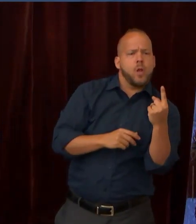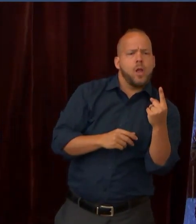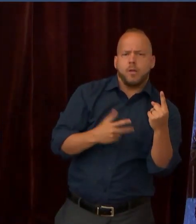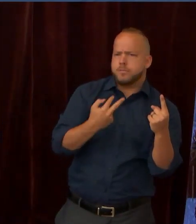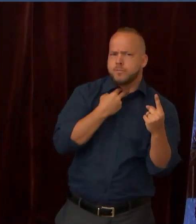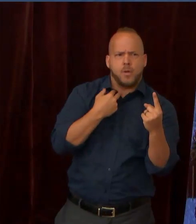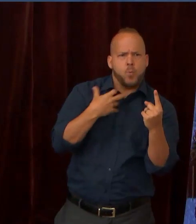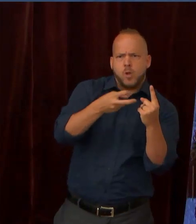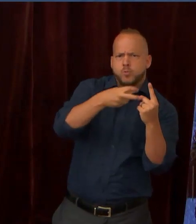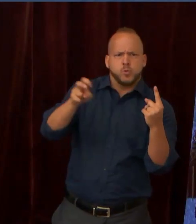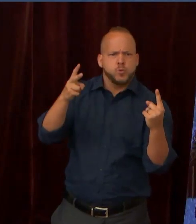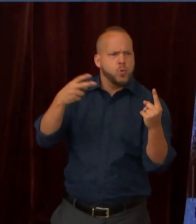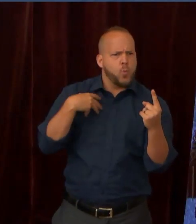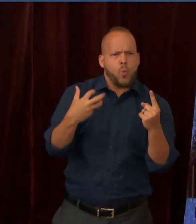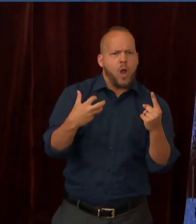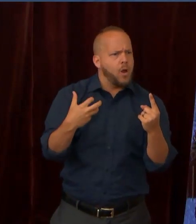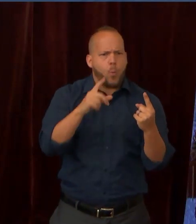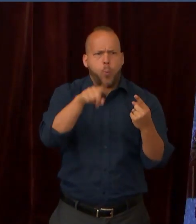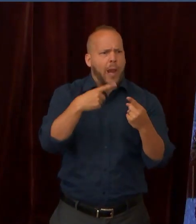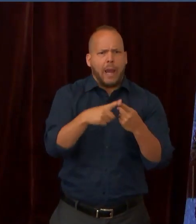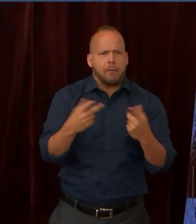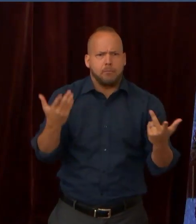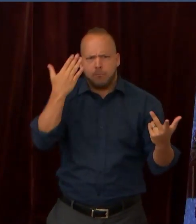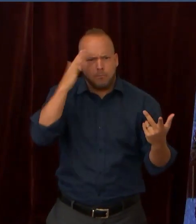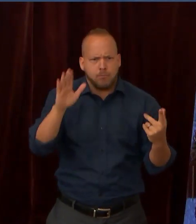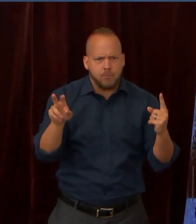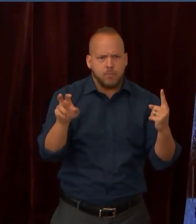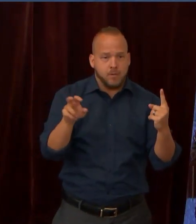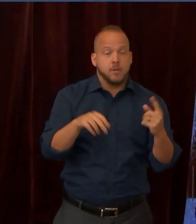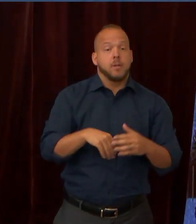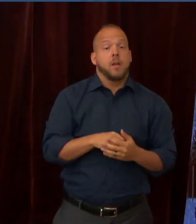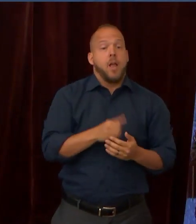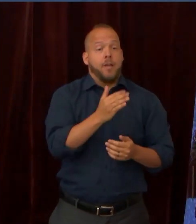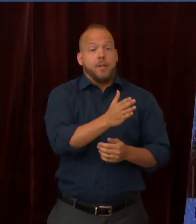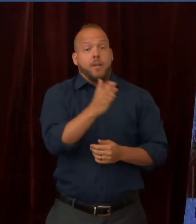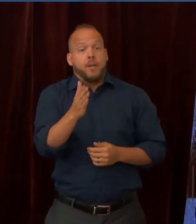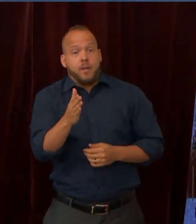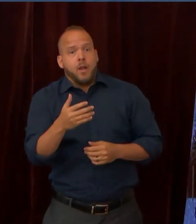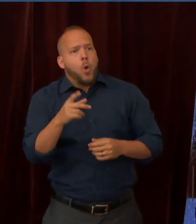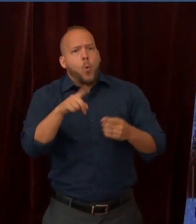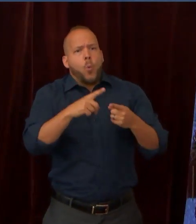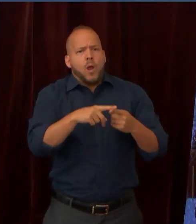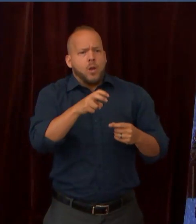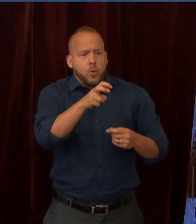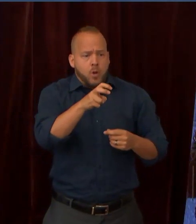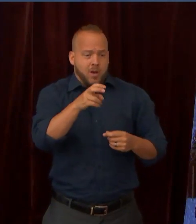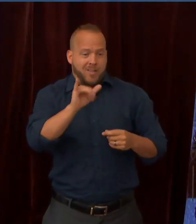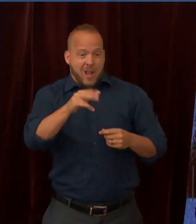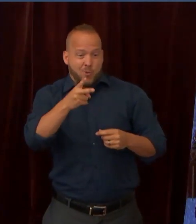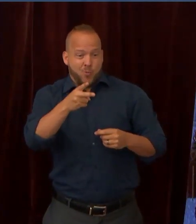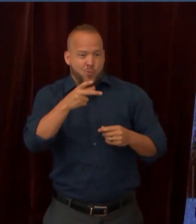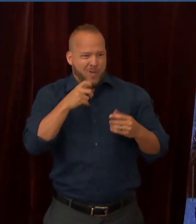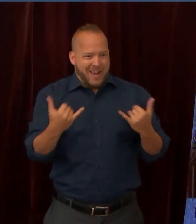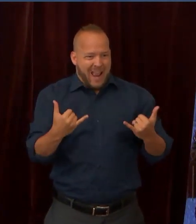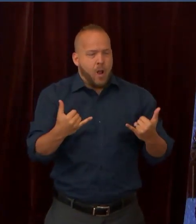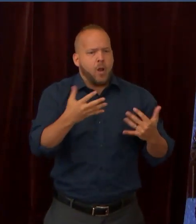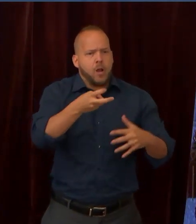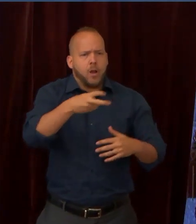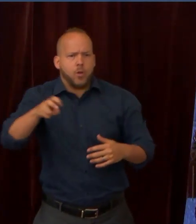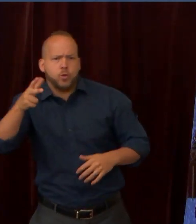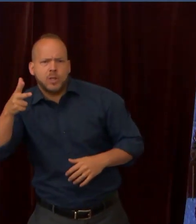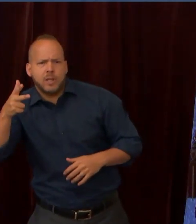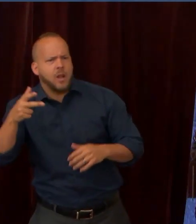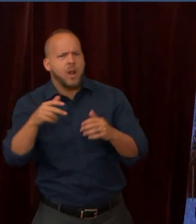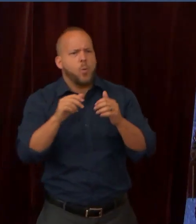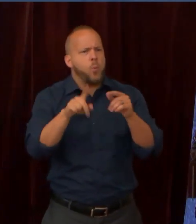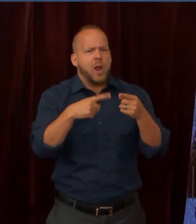allowed to go to phase 3 while others remain in phase 1, or will counties that have been successful at phase